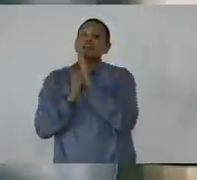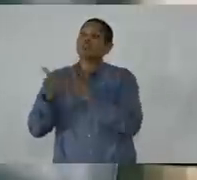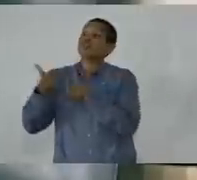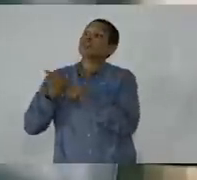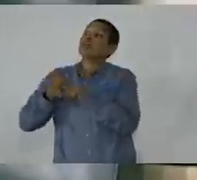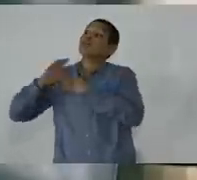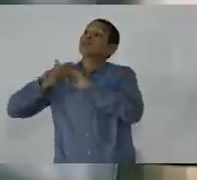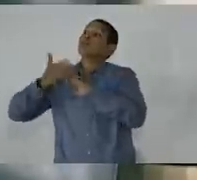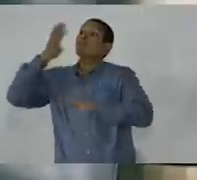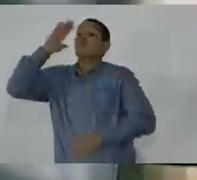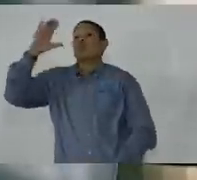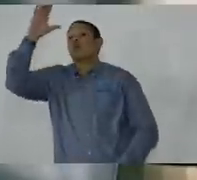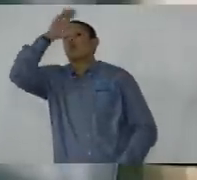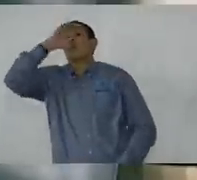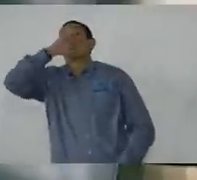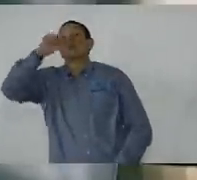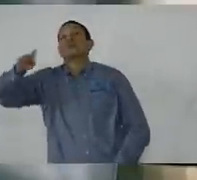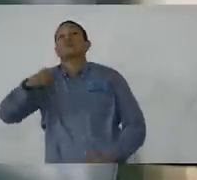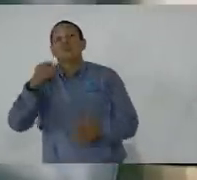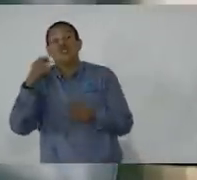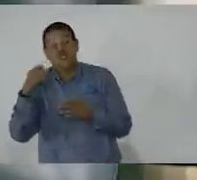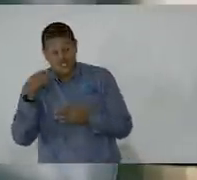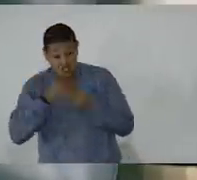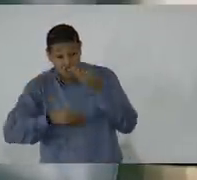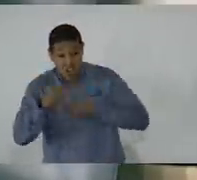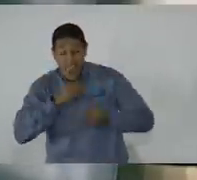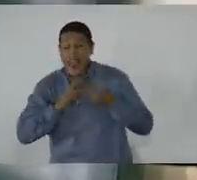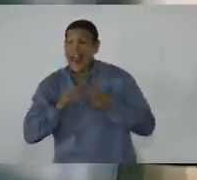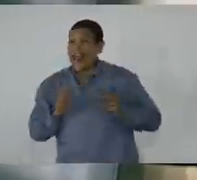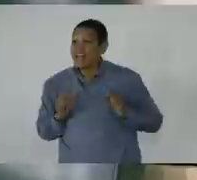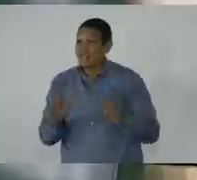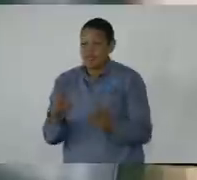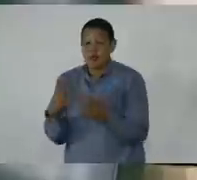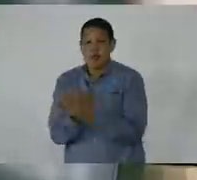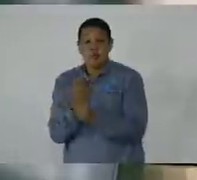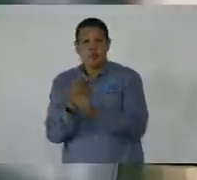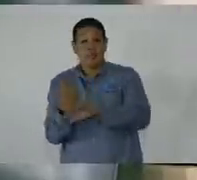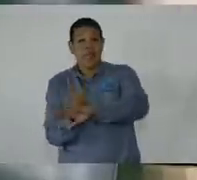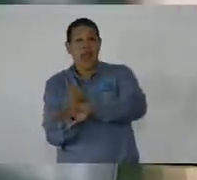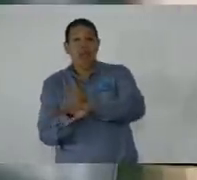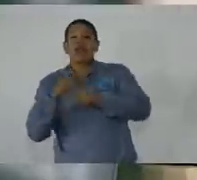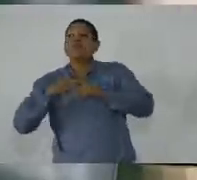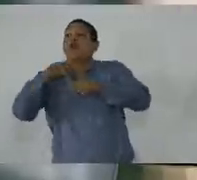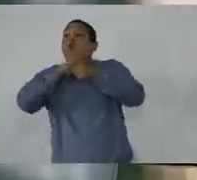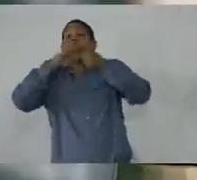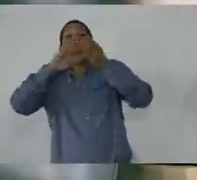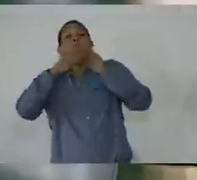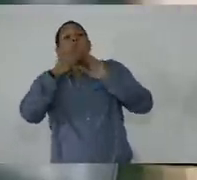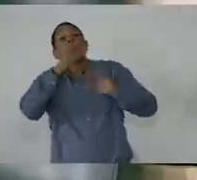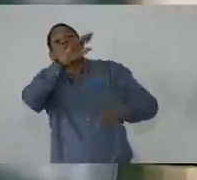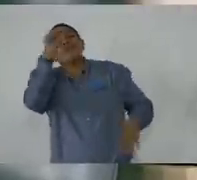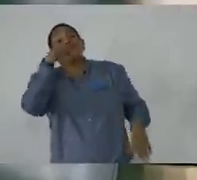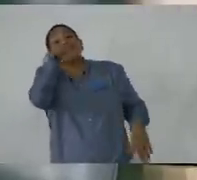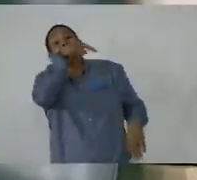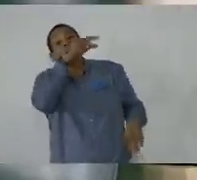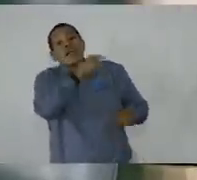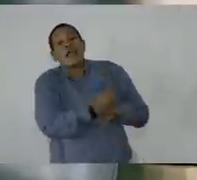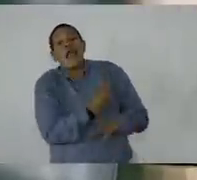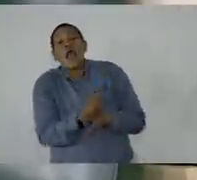will pursue trade and investment opportunities with Guyana and local companies in the area of growing